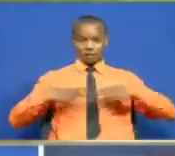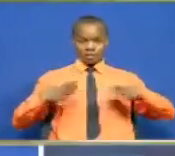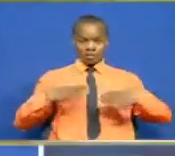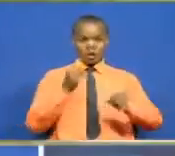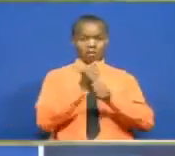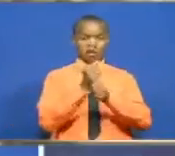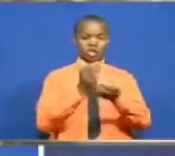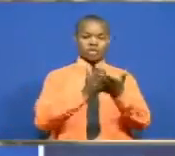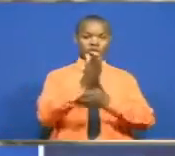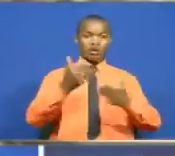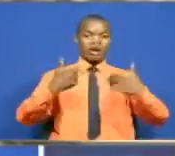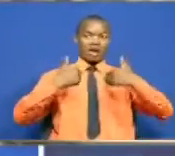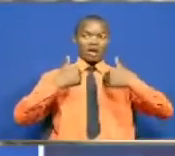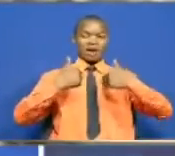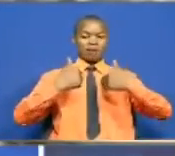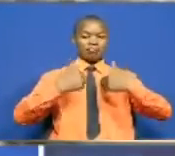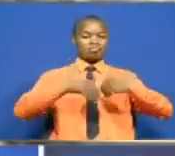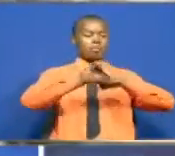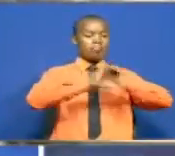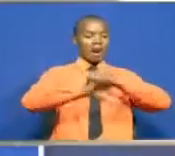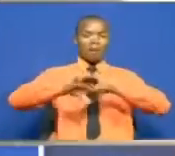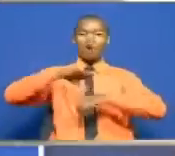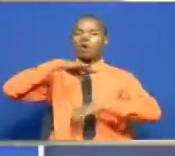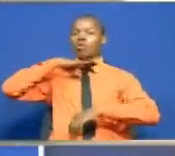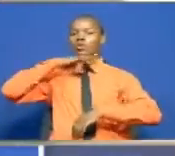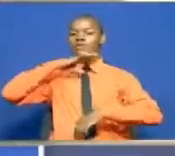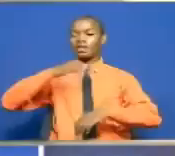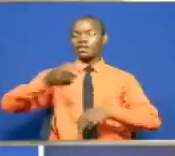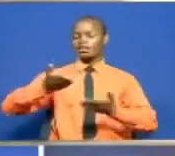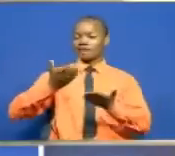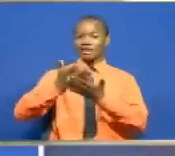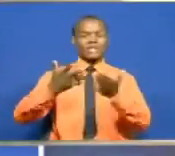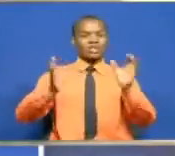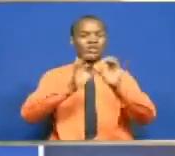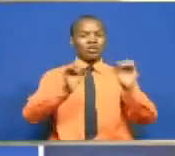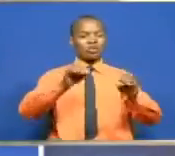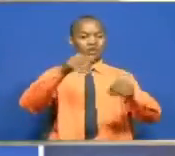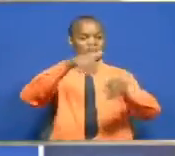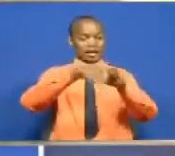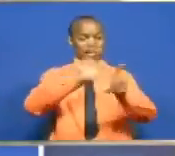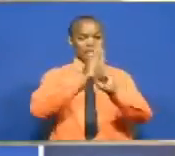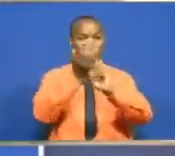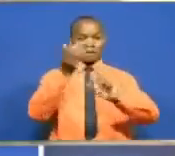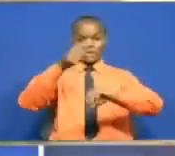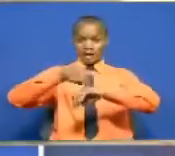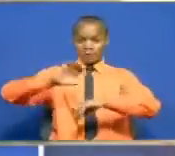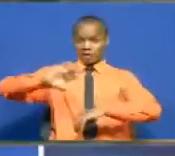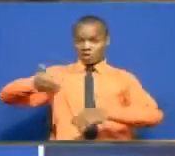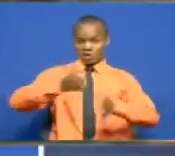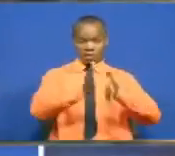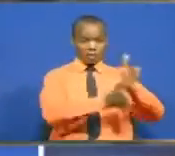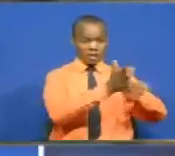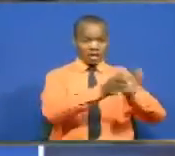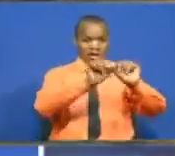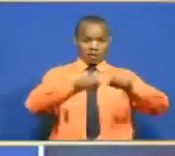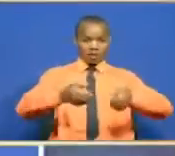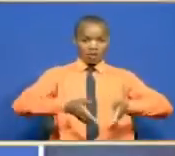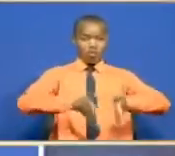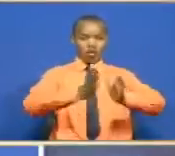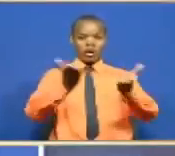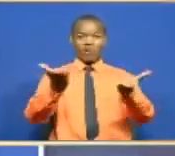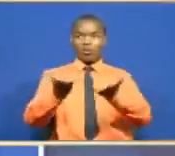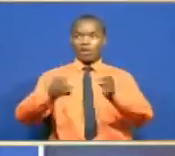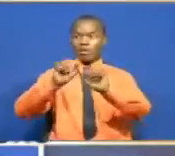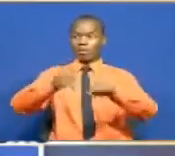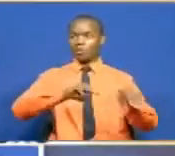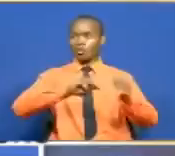is no careless discharge of liquid waste into the environment as the county hastens to come up with ways to channel the waste elsewhere. Samburu